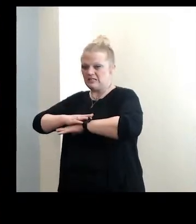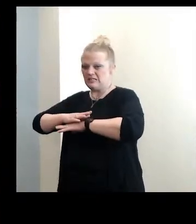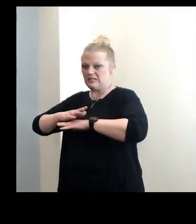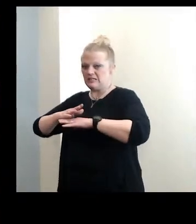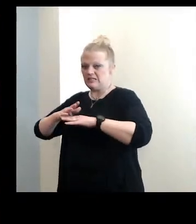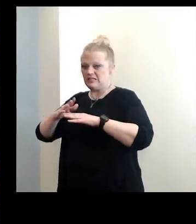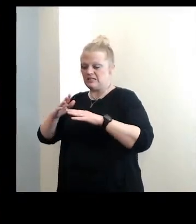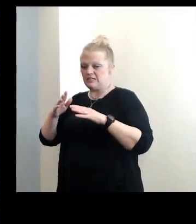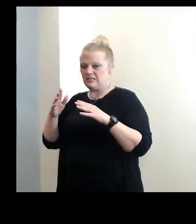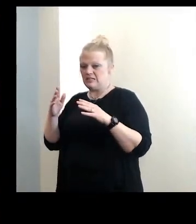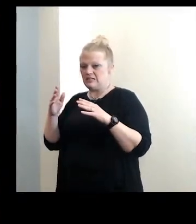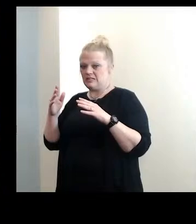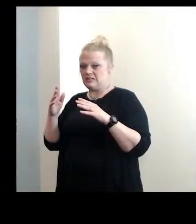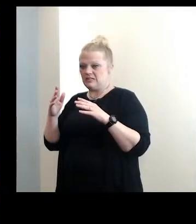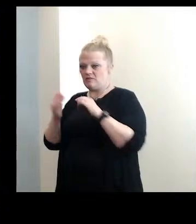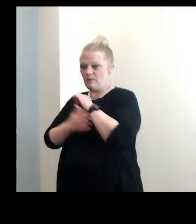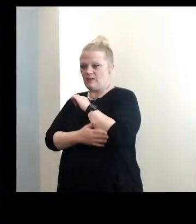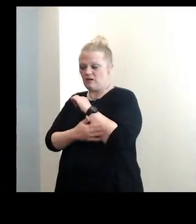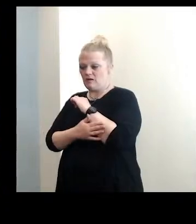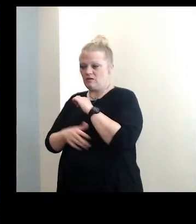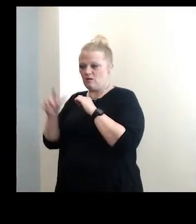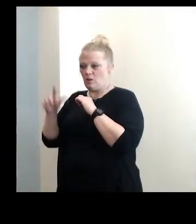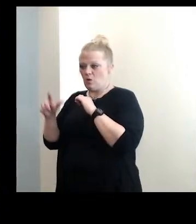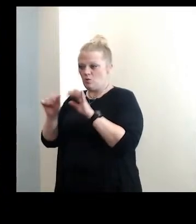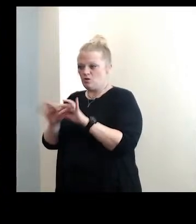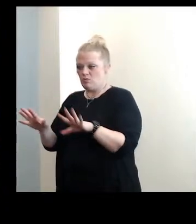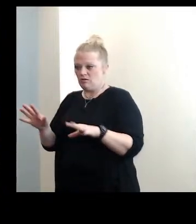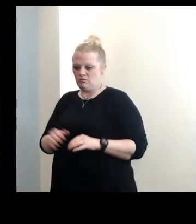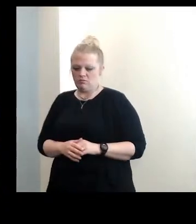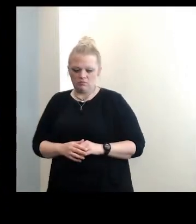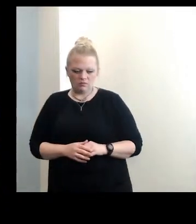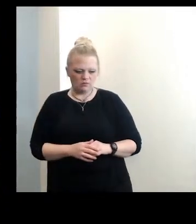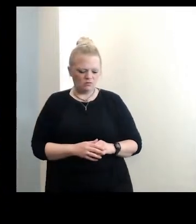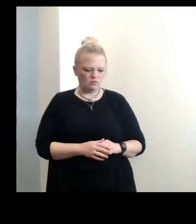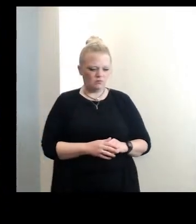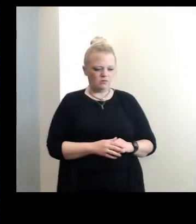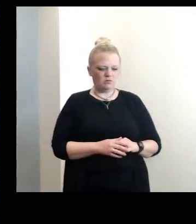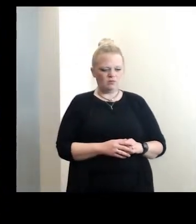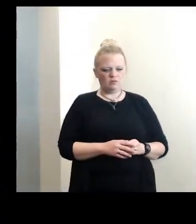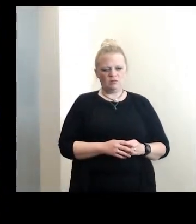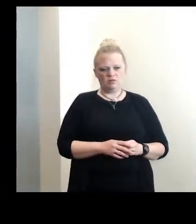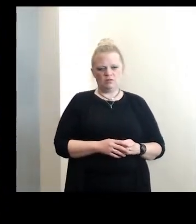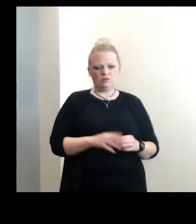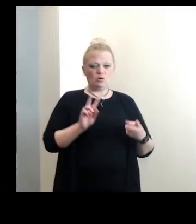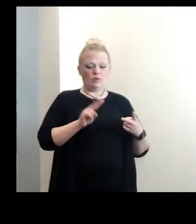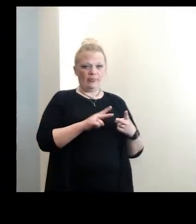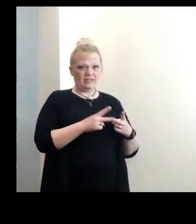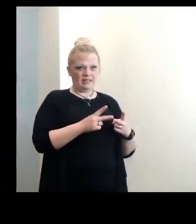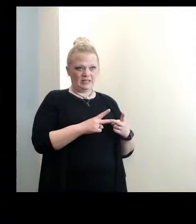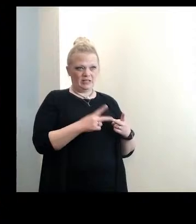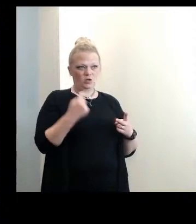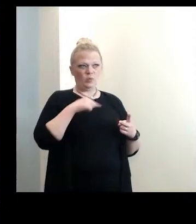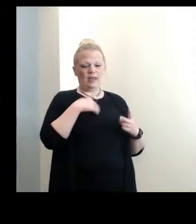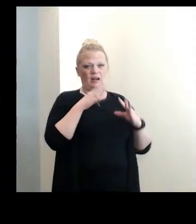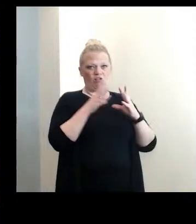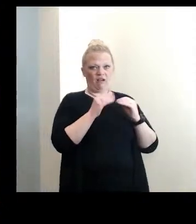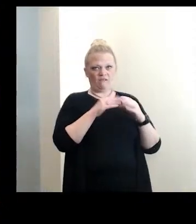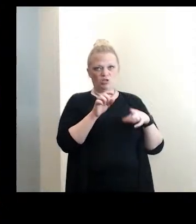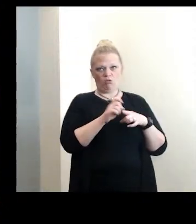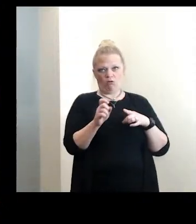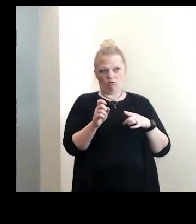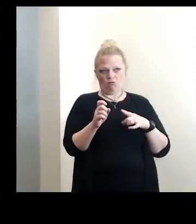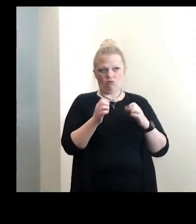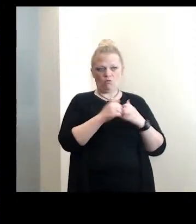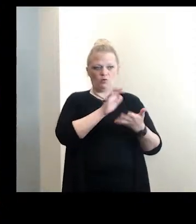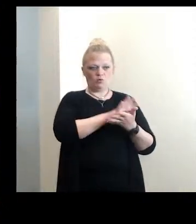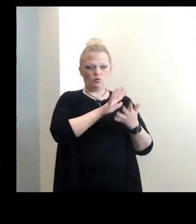the county's lower transmission rate? Finishing up the second part, we had a conference call with